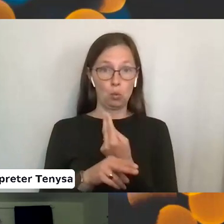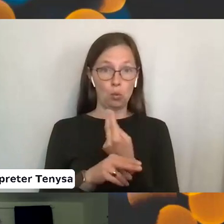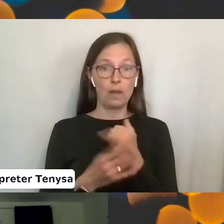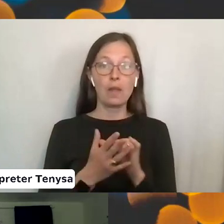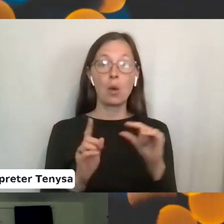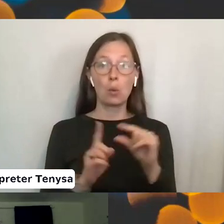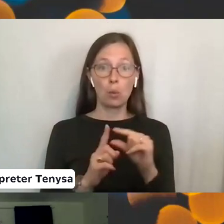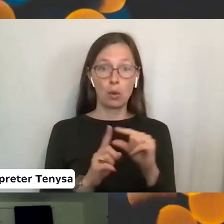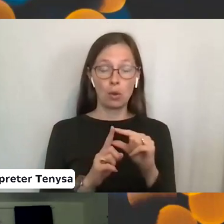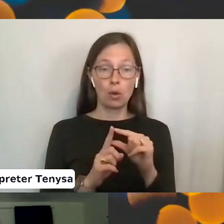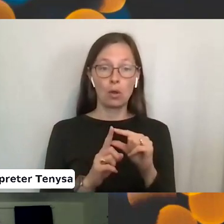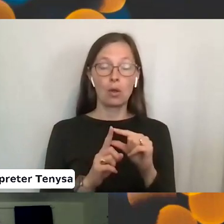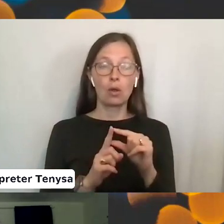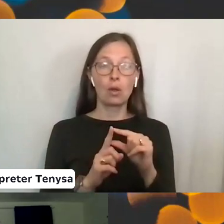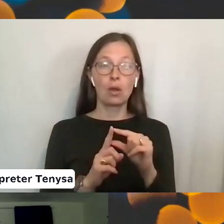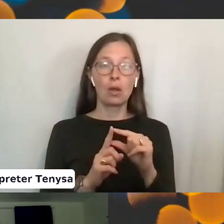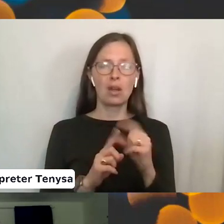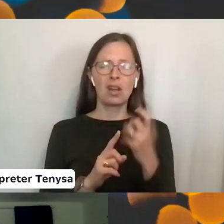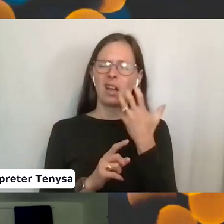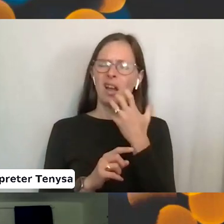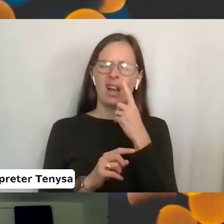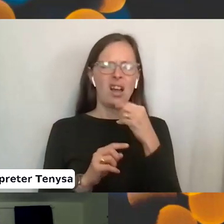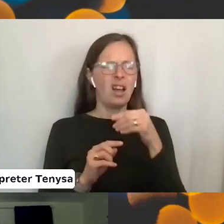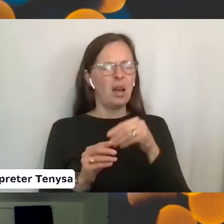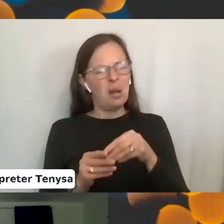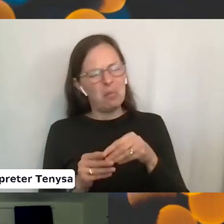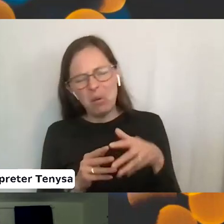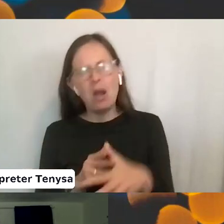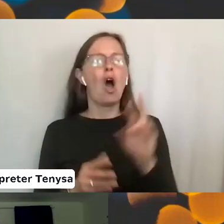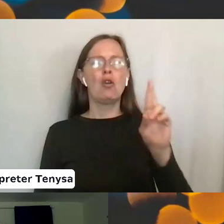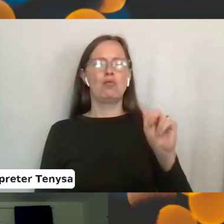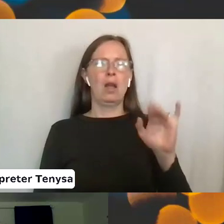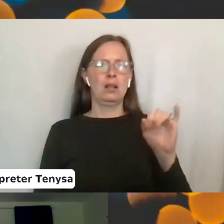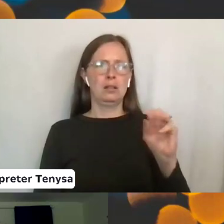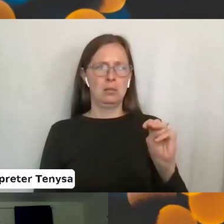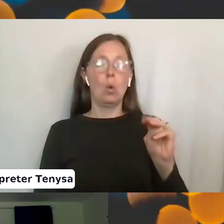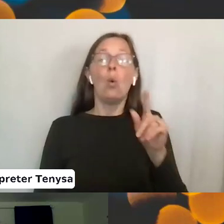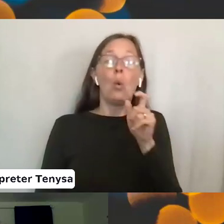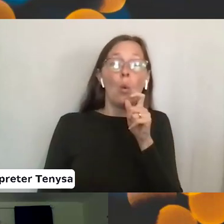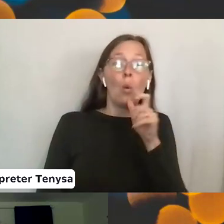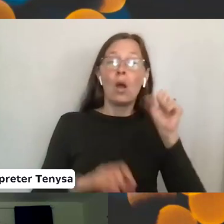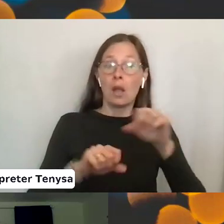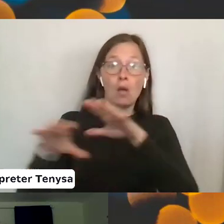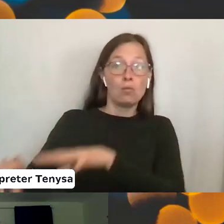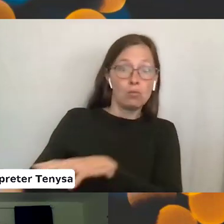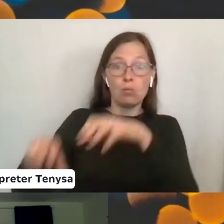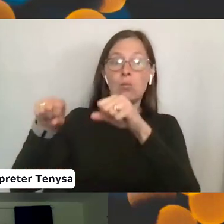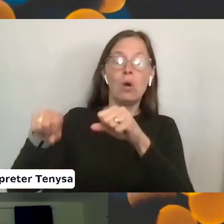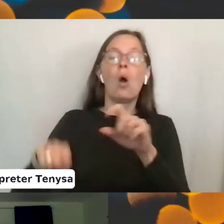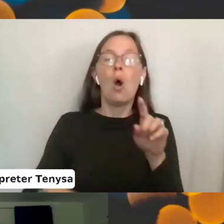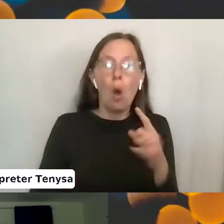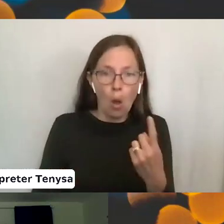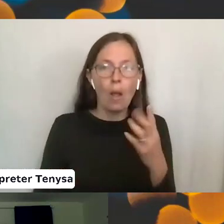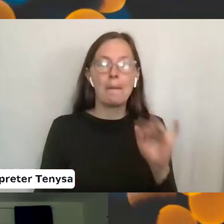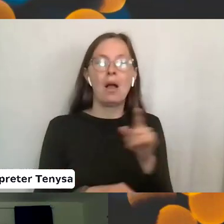is steeped in racism and that it can be reclaimed only by people who have the right to